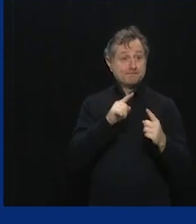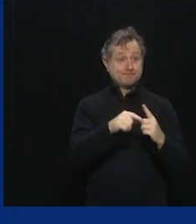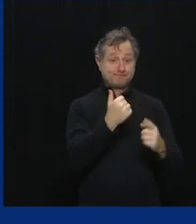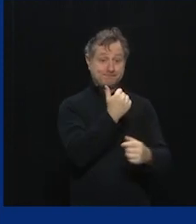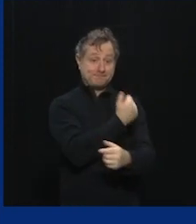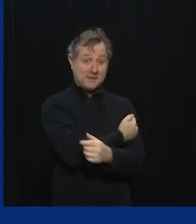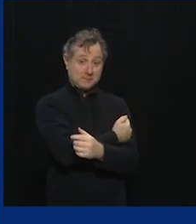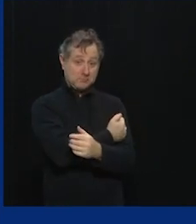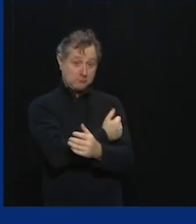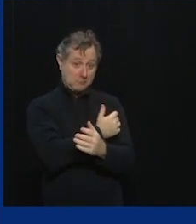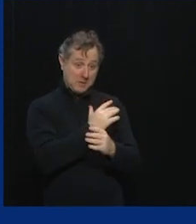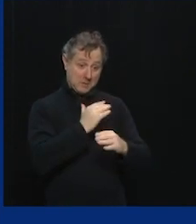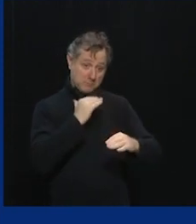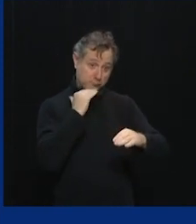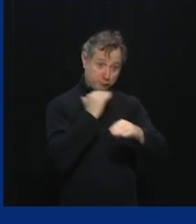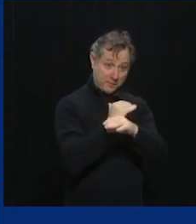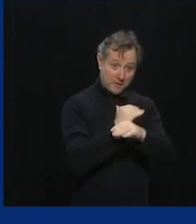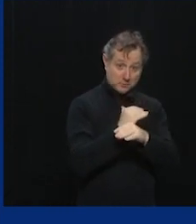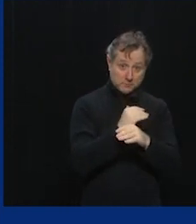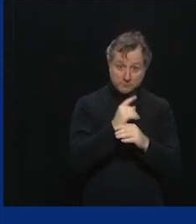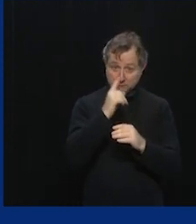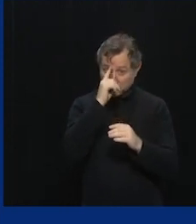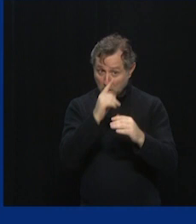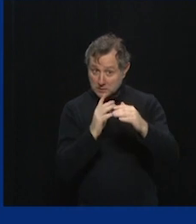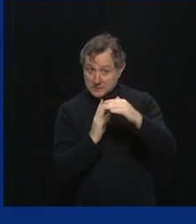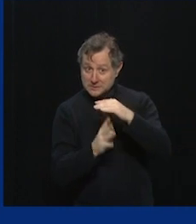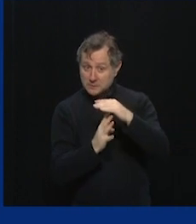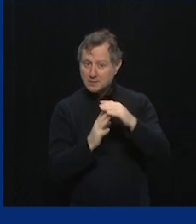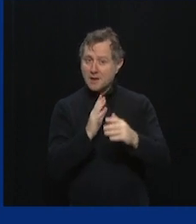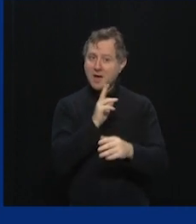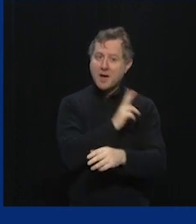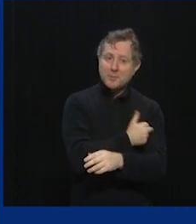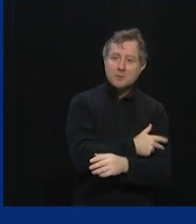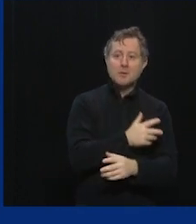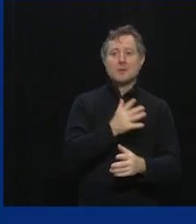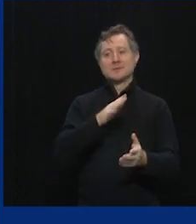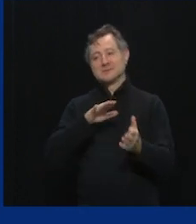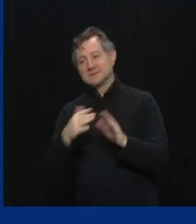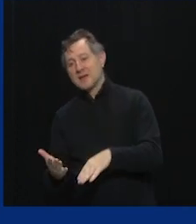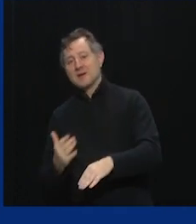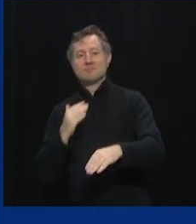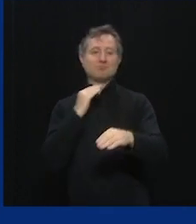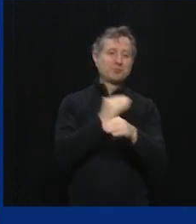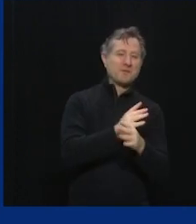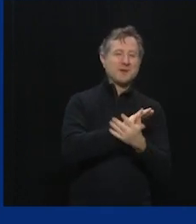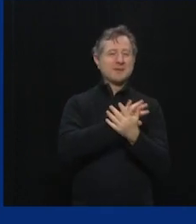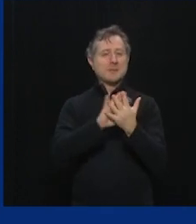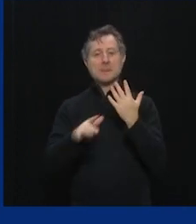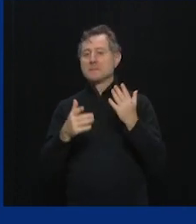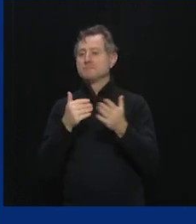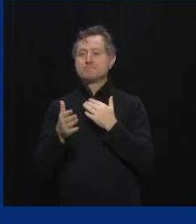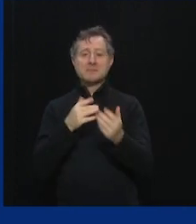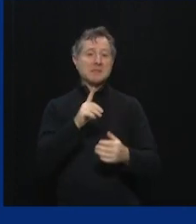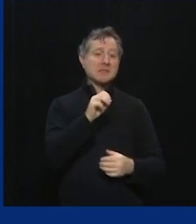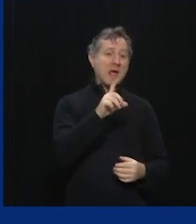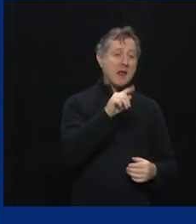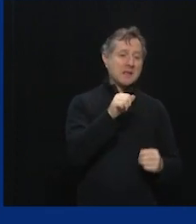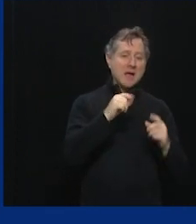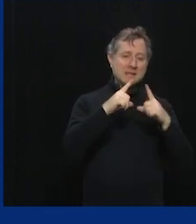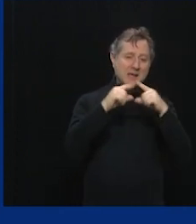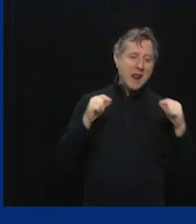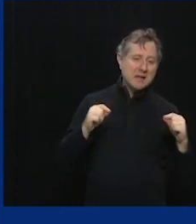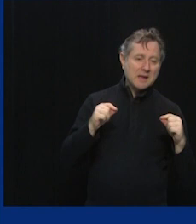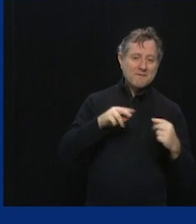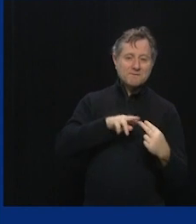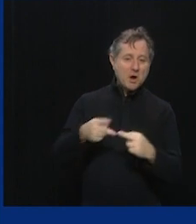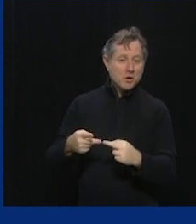preventing hospitalization and death, even against the Delta variant. So we want to make sure that people continue to get their booster shots if they're eligible. And